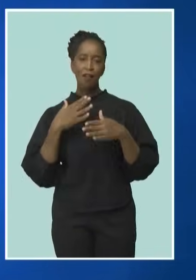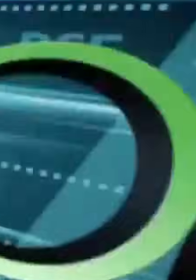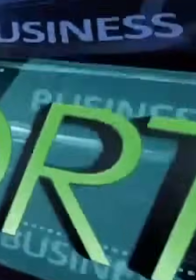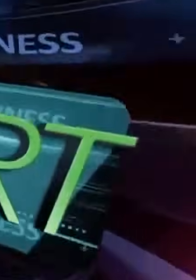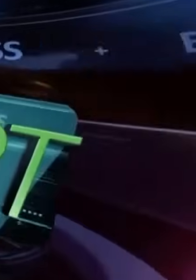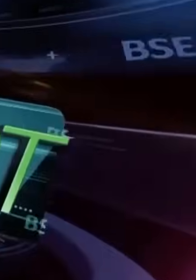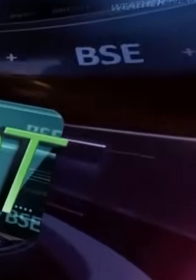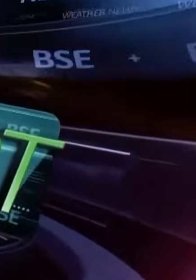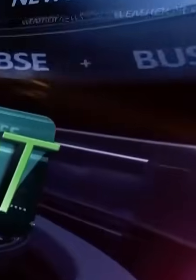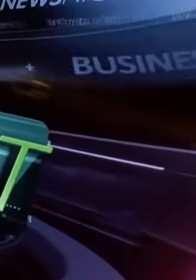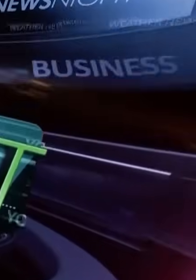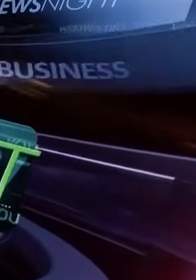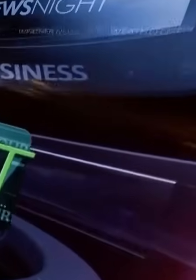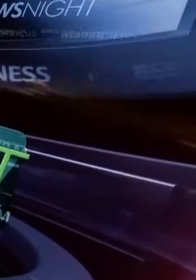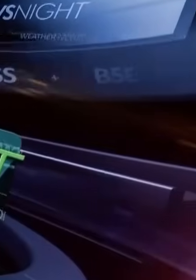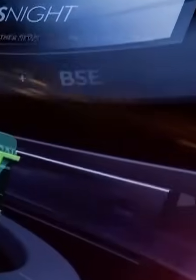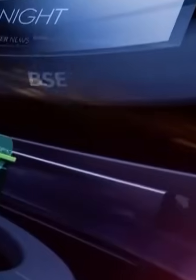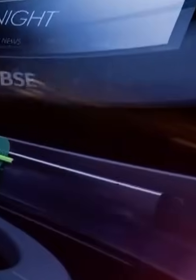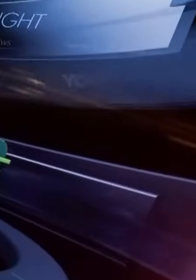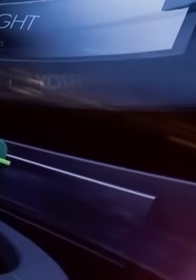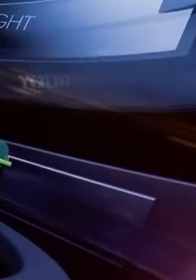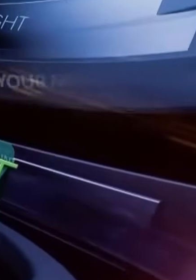health.